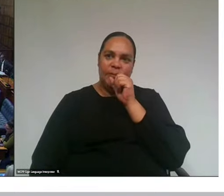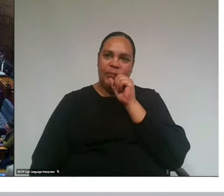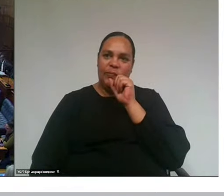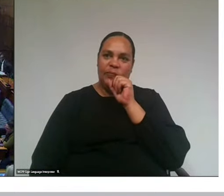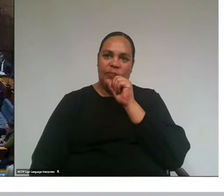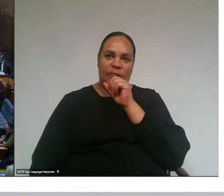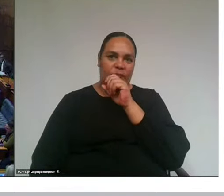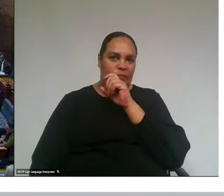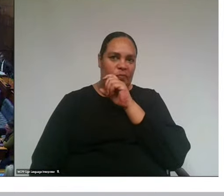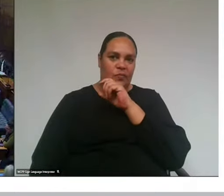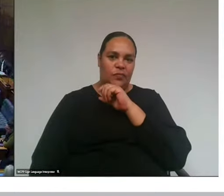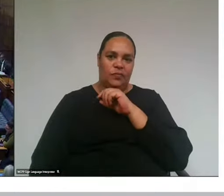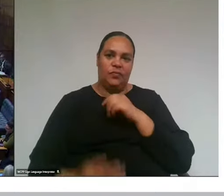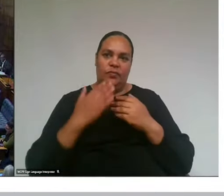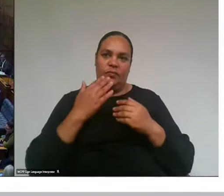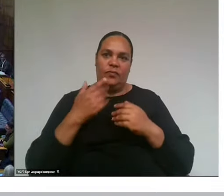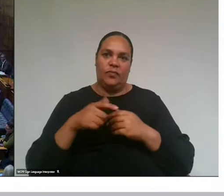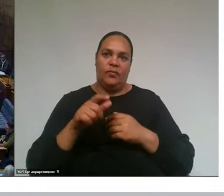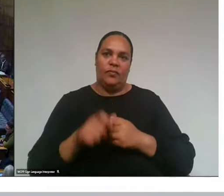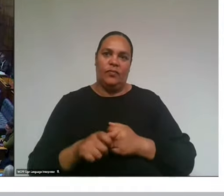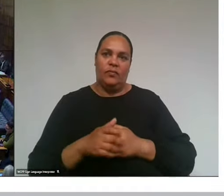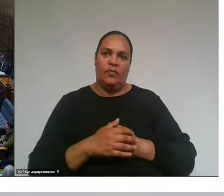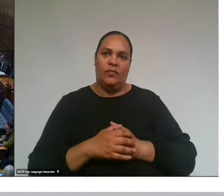funed thank you